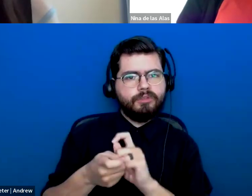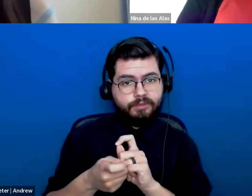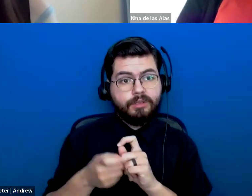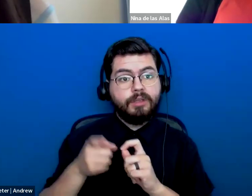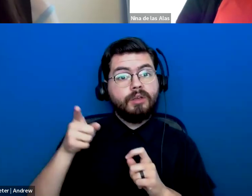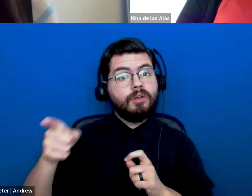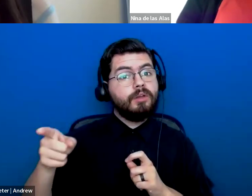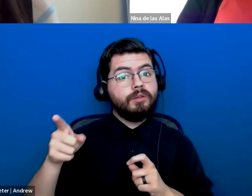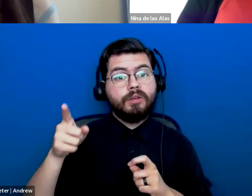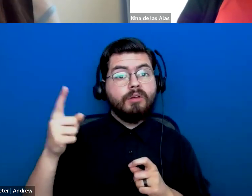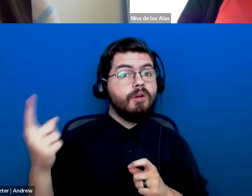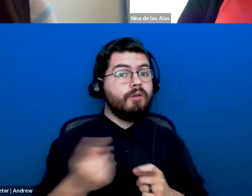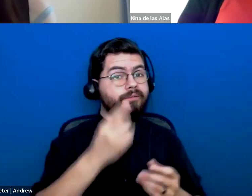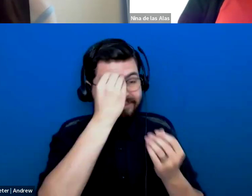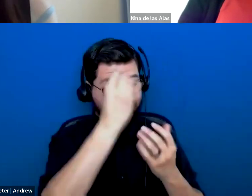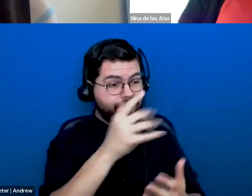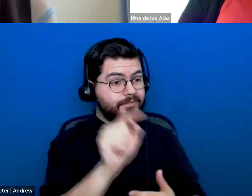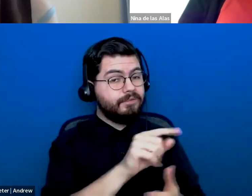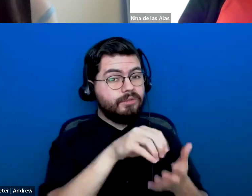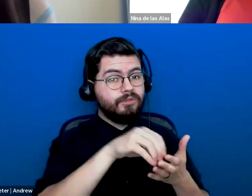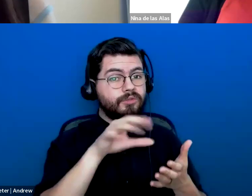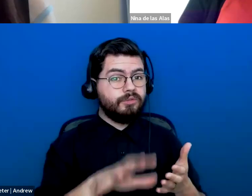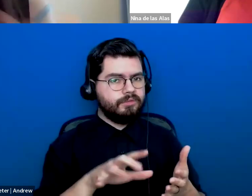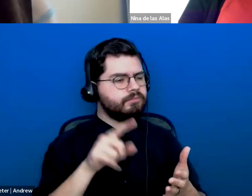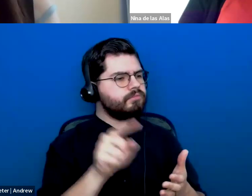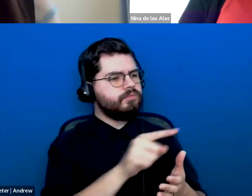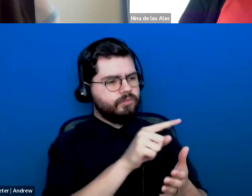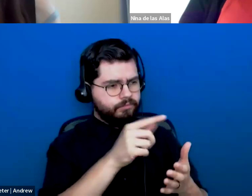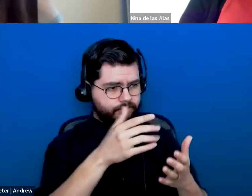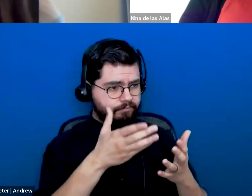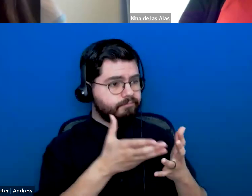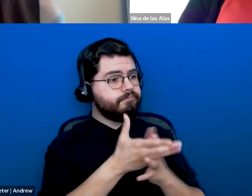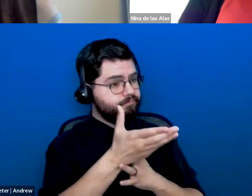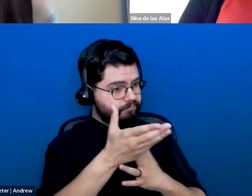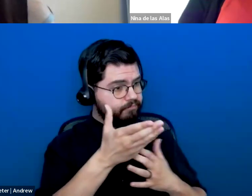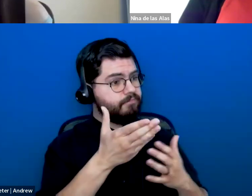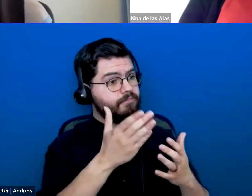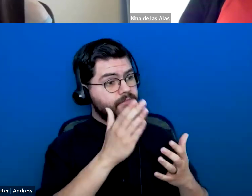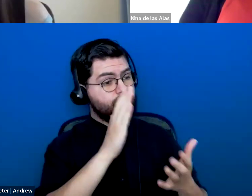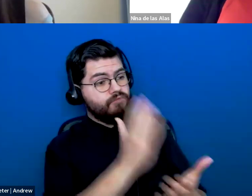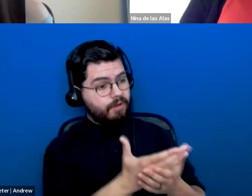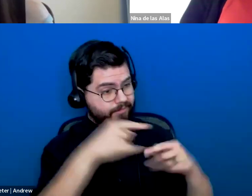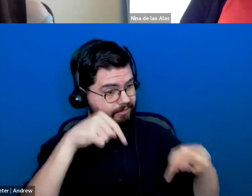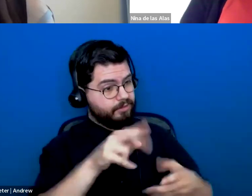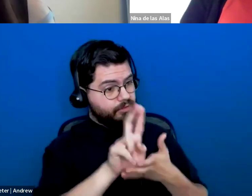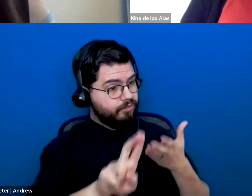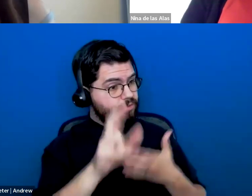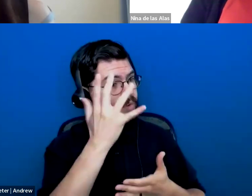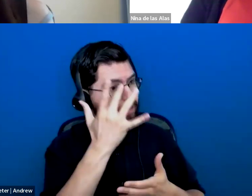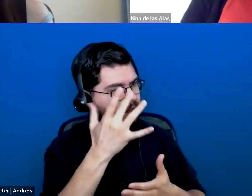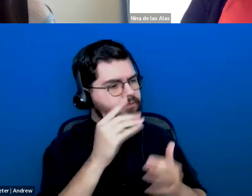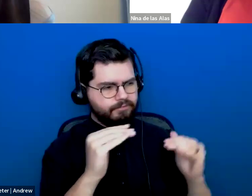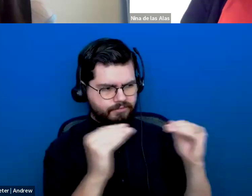admission process, and they do have the ability to attend this university and they do belong here. And they